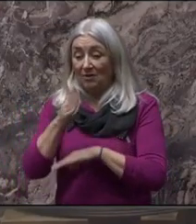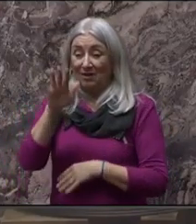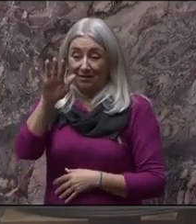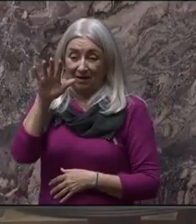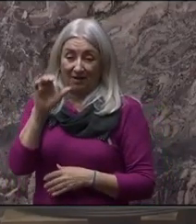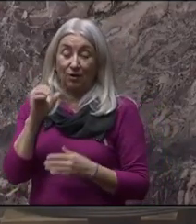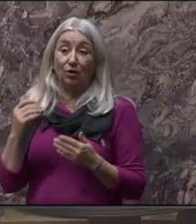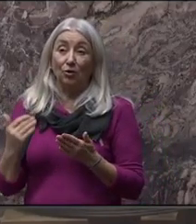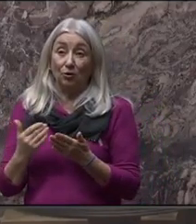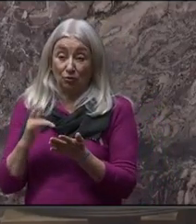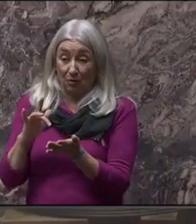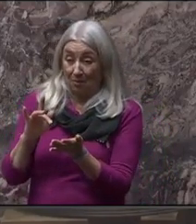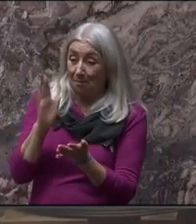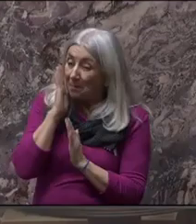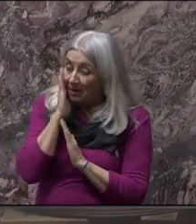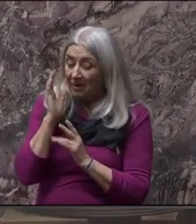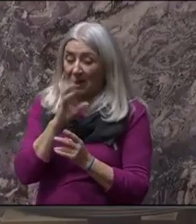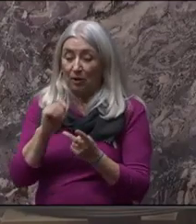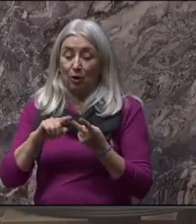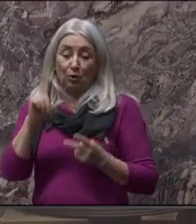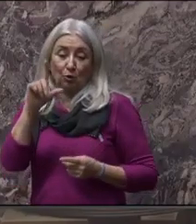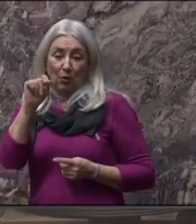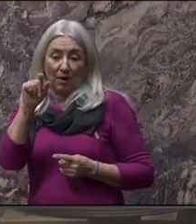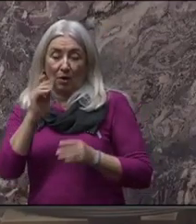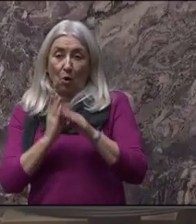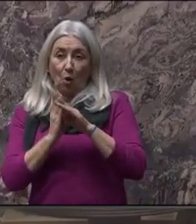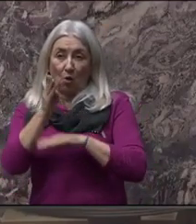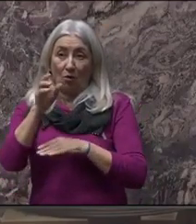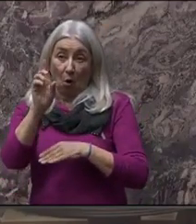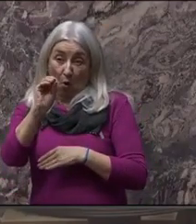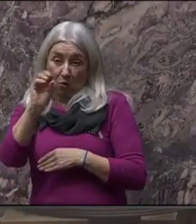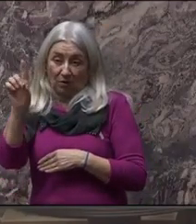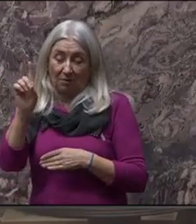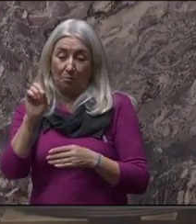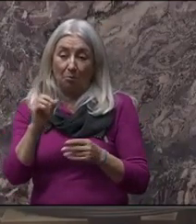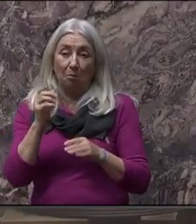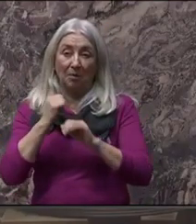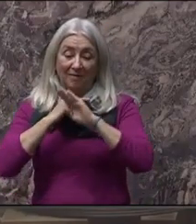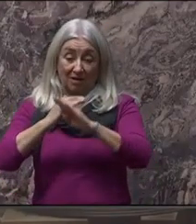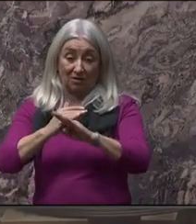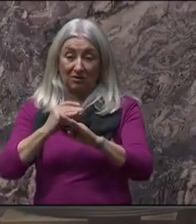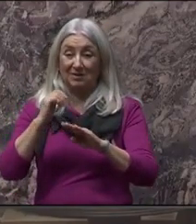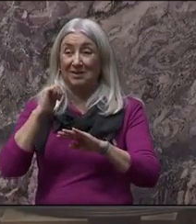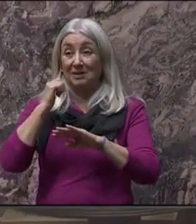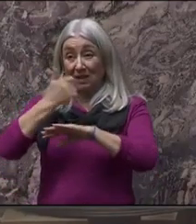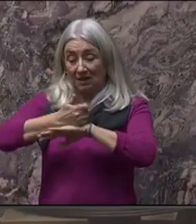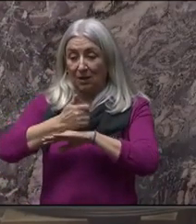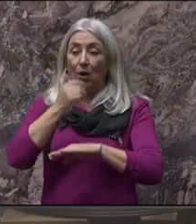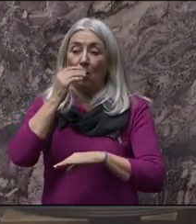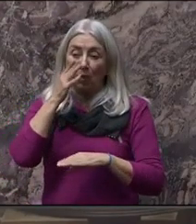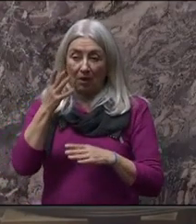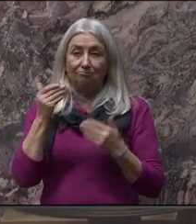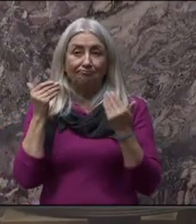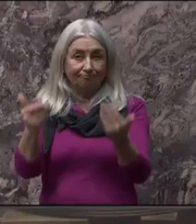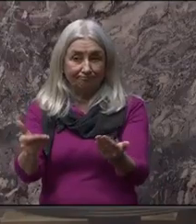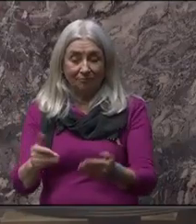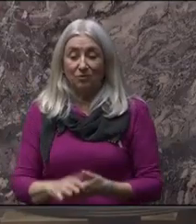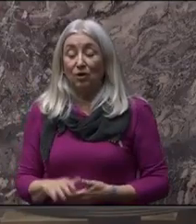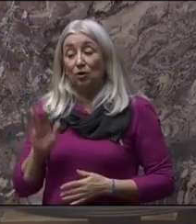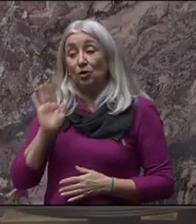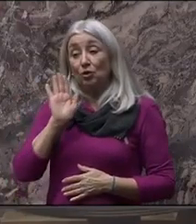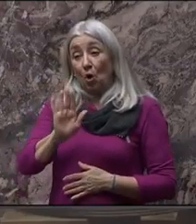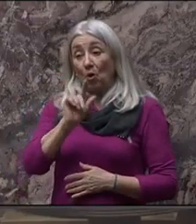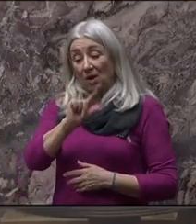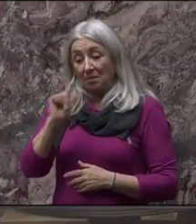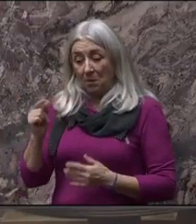treatment beds and more than 20 overdose prevention sites will have opened. Your government demanded